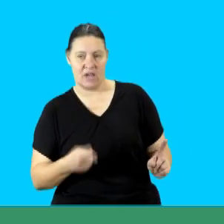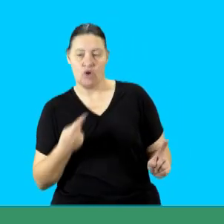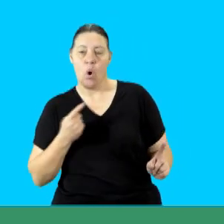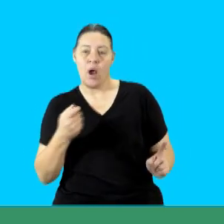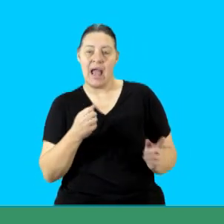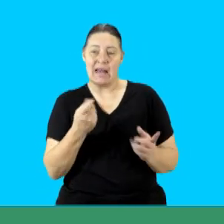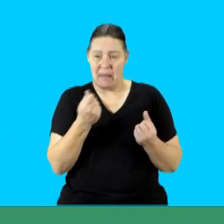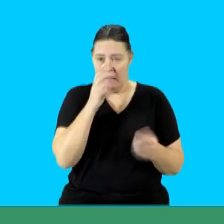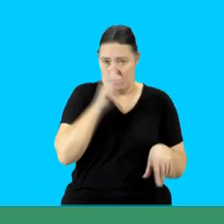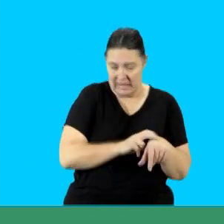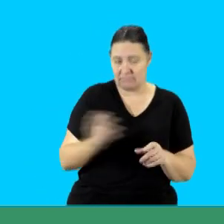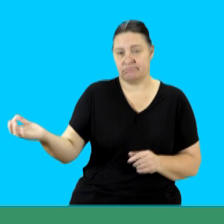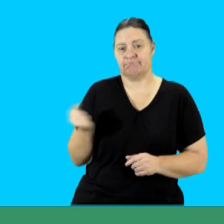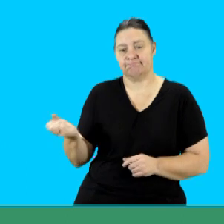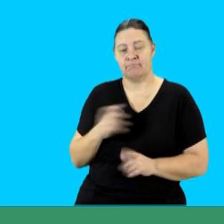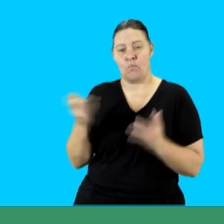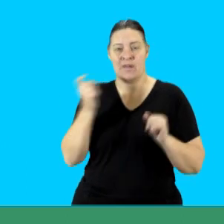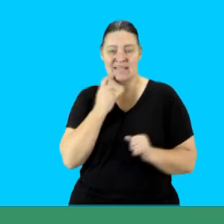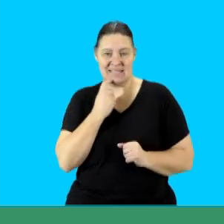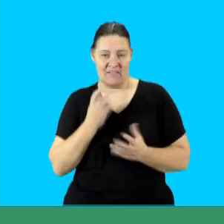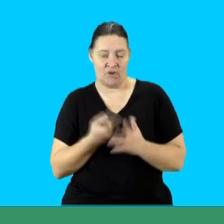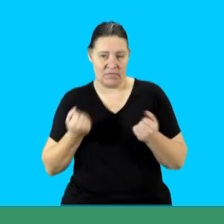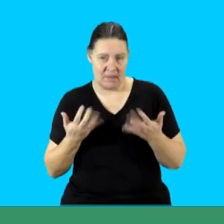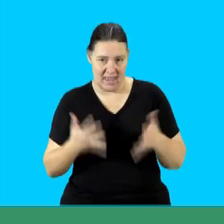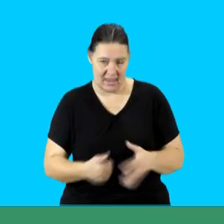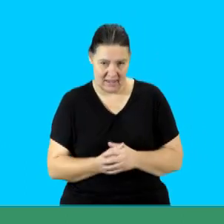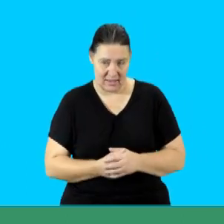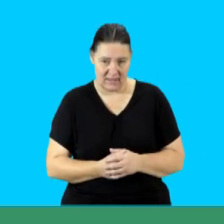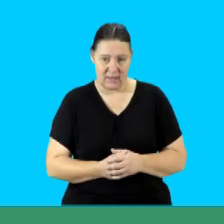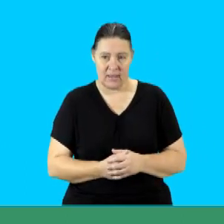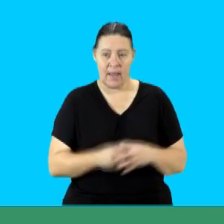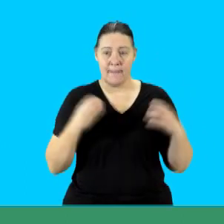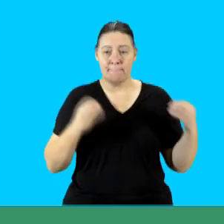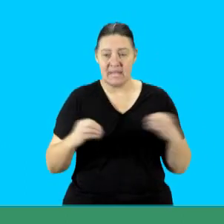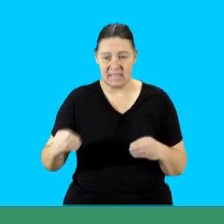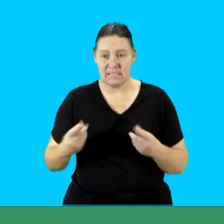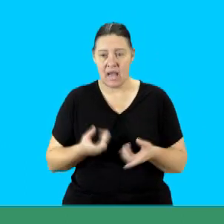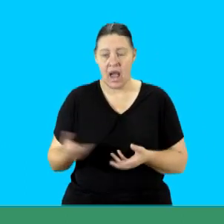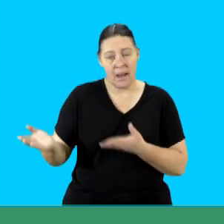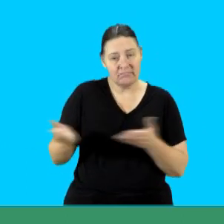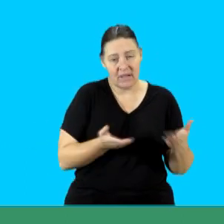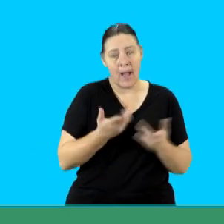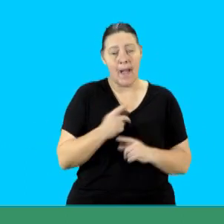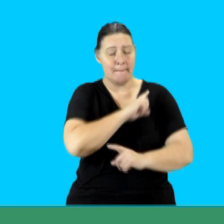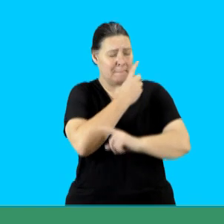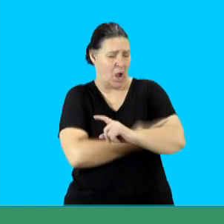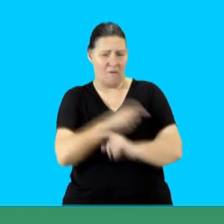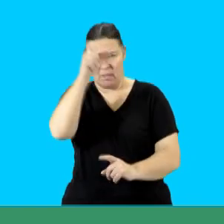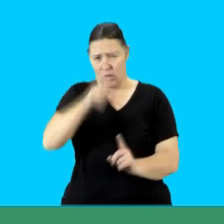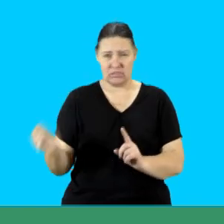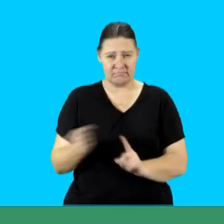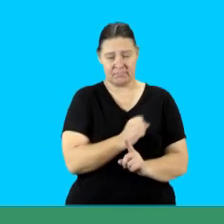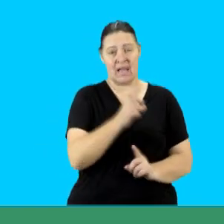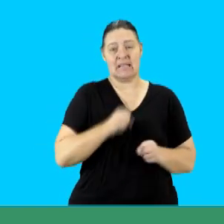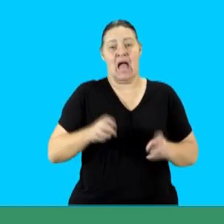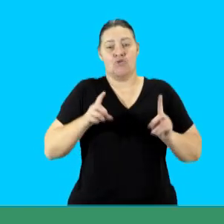more easily and better deals from suppliers. Businesses invite powerful, influential people to sit on their board of directors